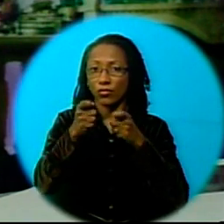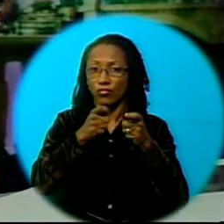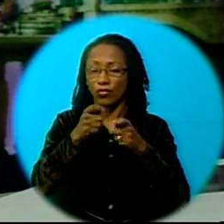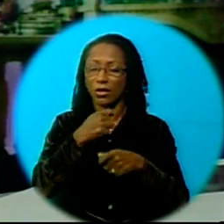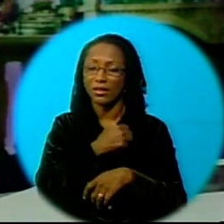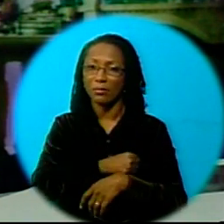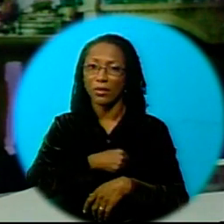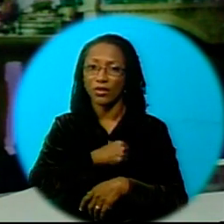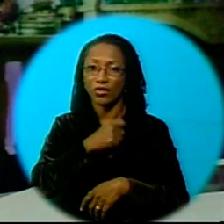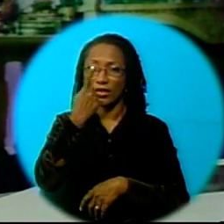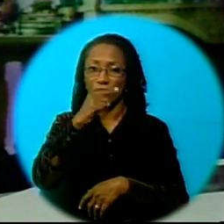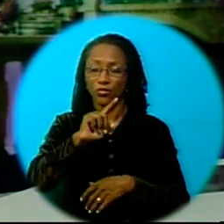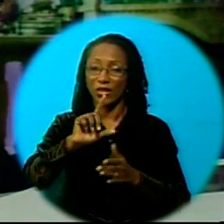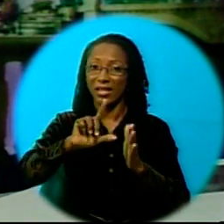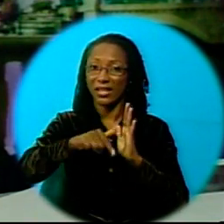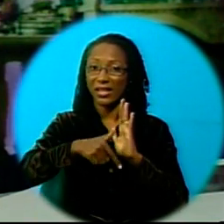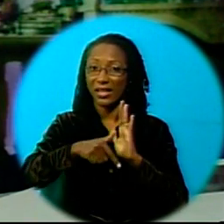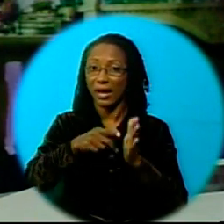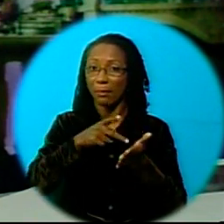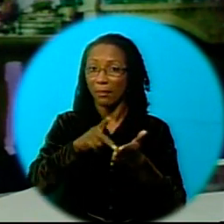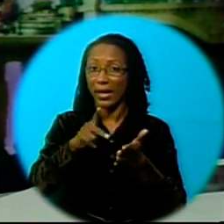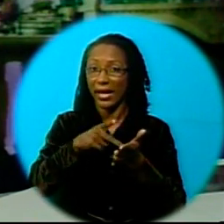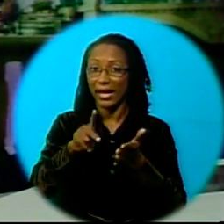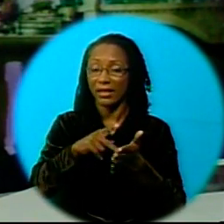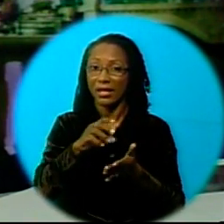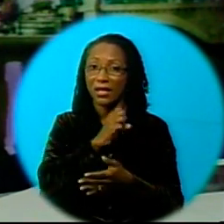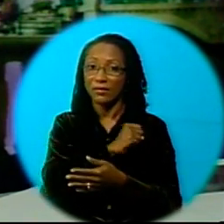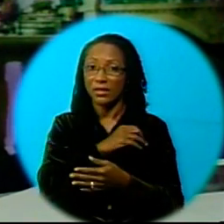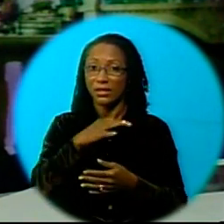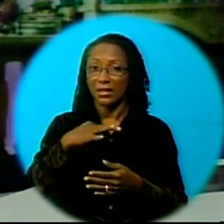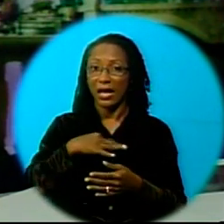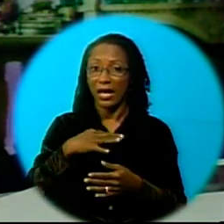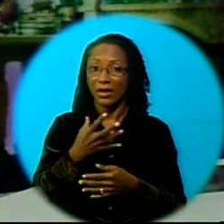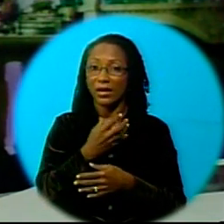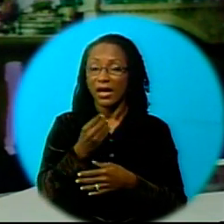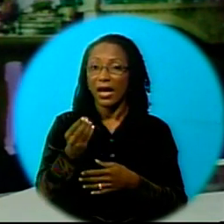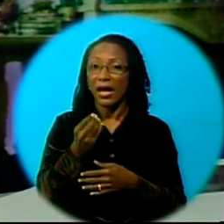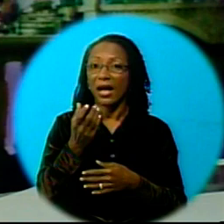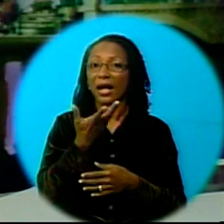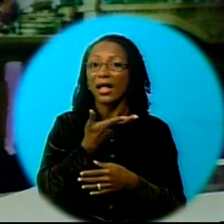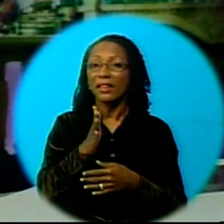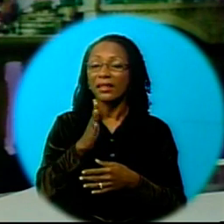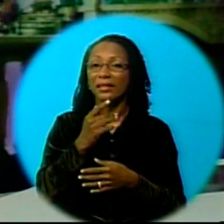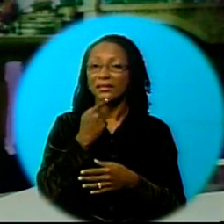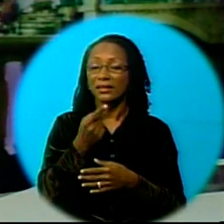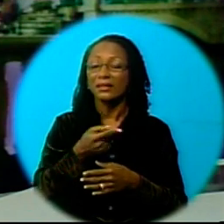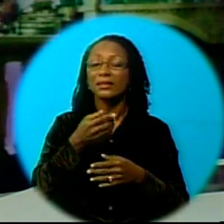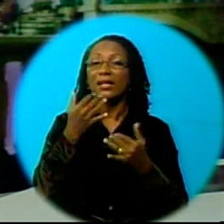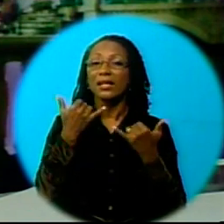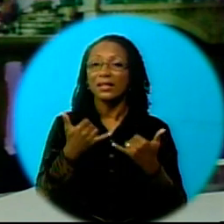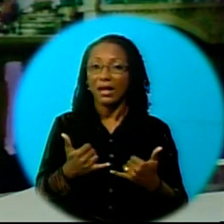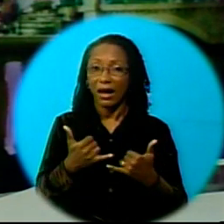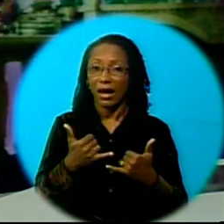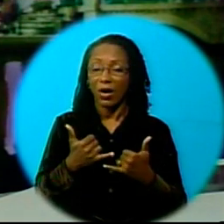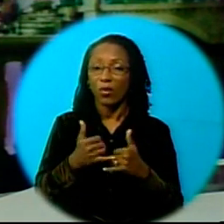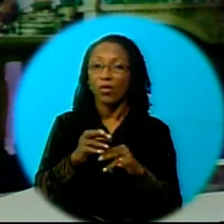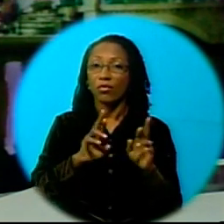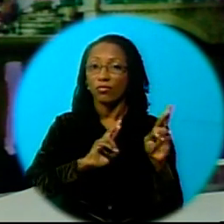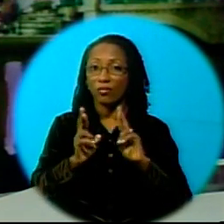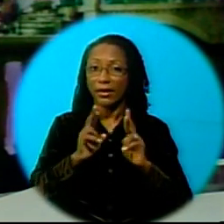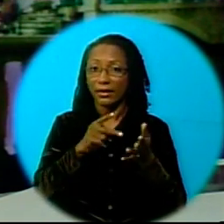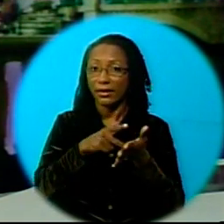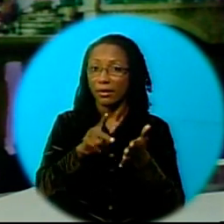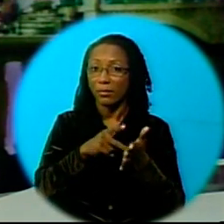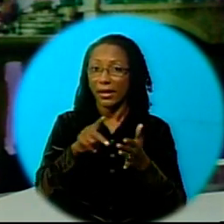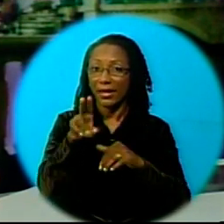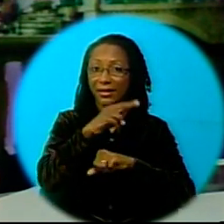for the delay, the minister said all facilities are now in place to ensure the outstanding payments would be speedily processed. The